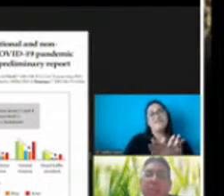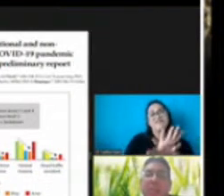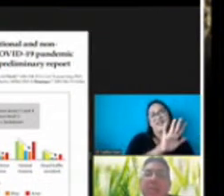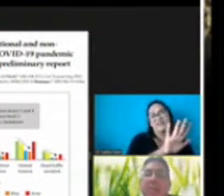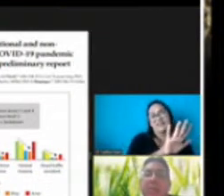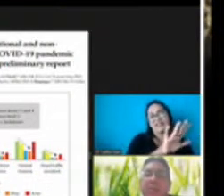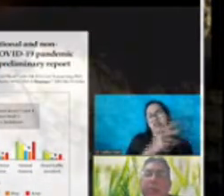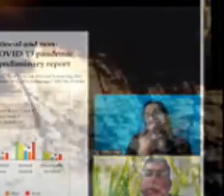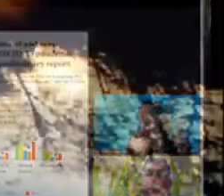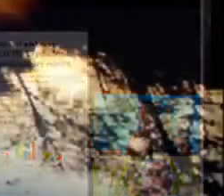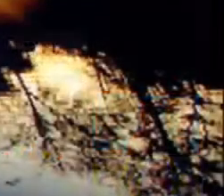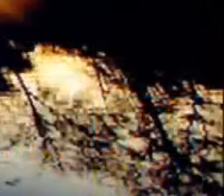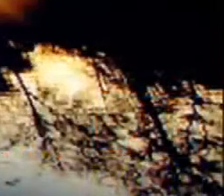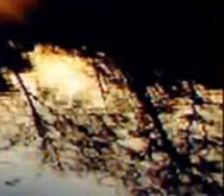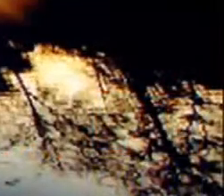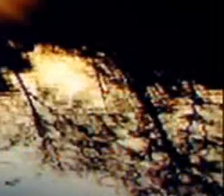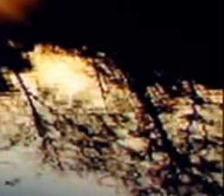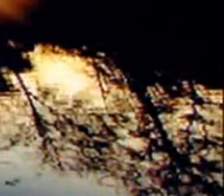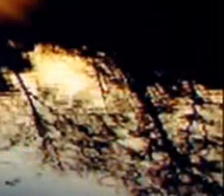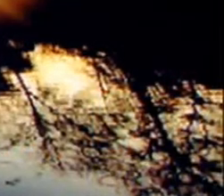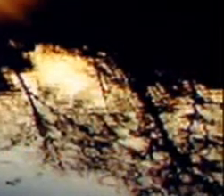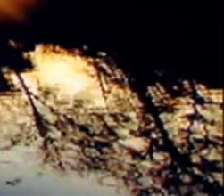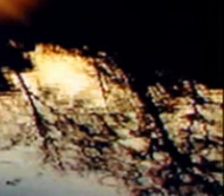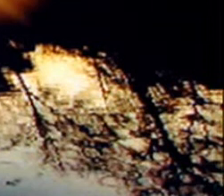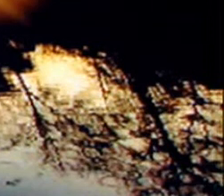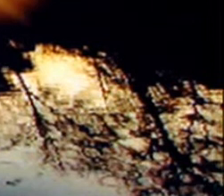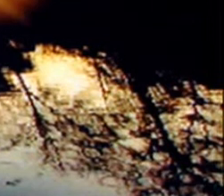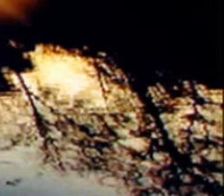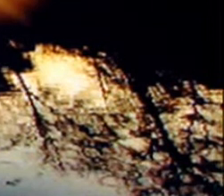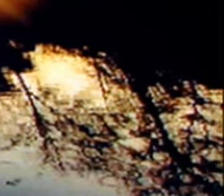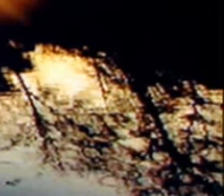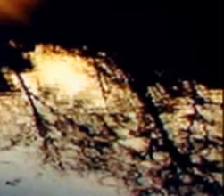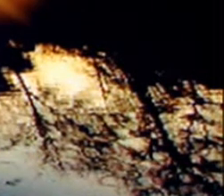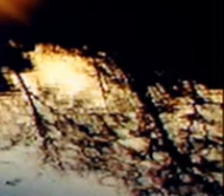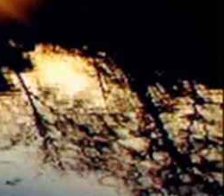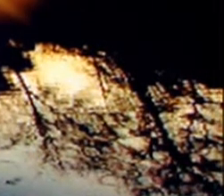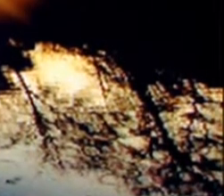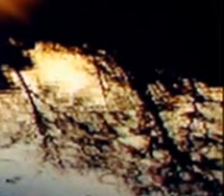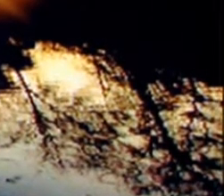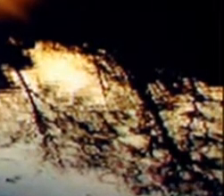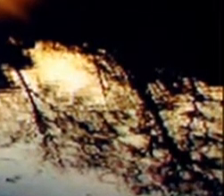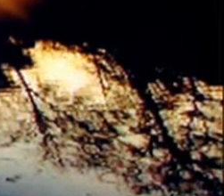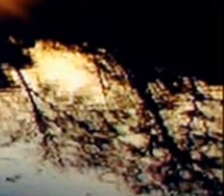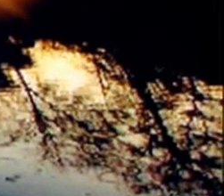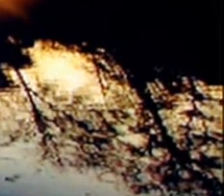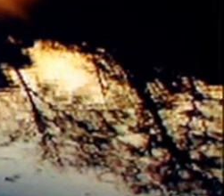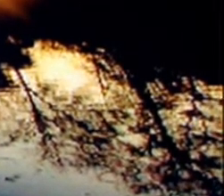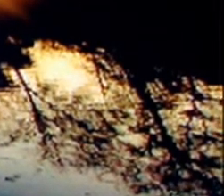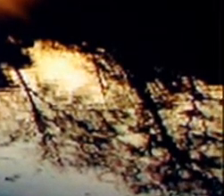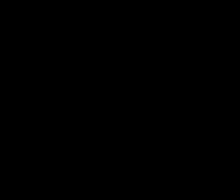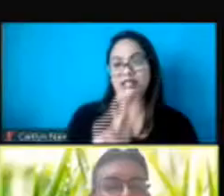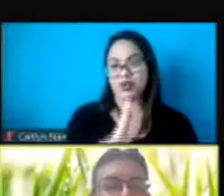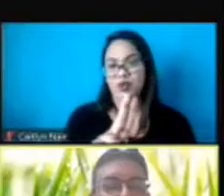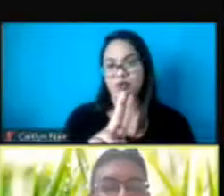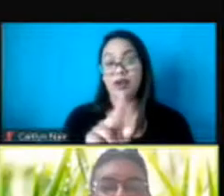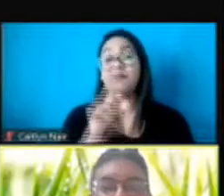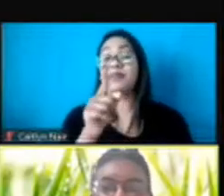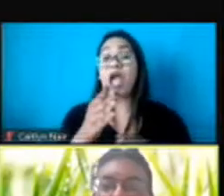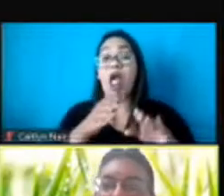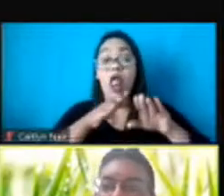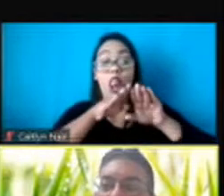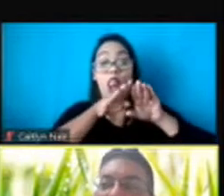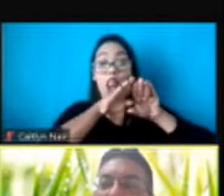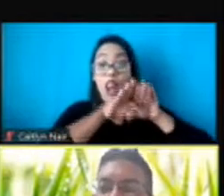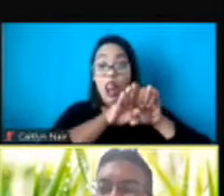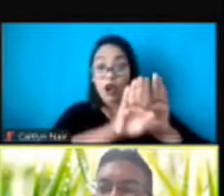and that health briefing will be concluding shortly. But yeah, important issues to note there.